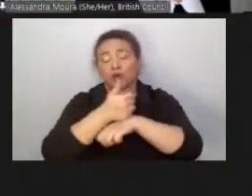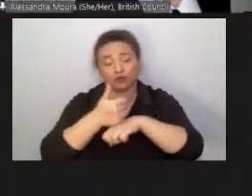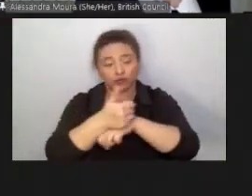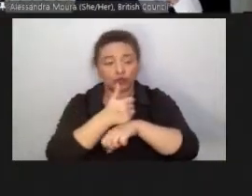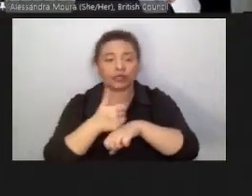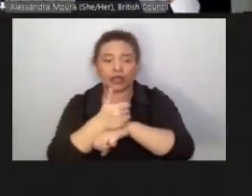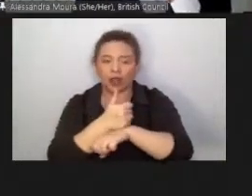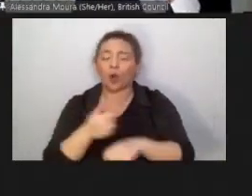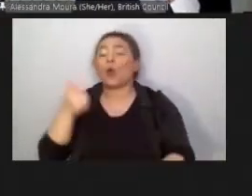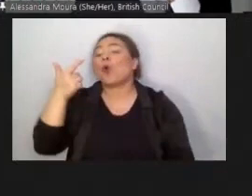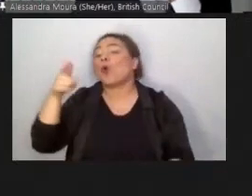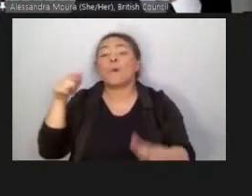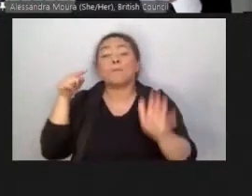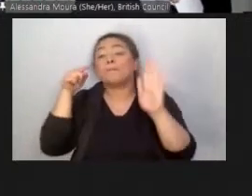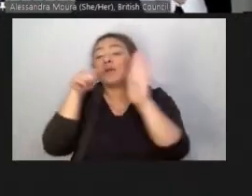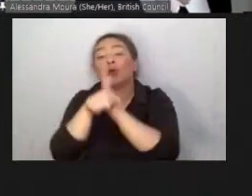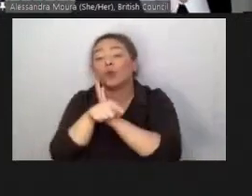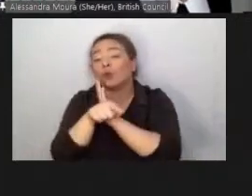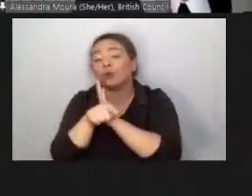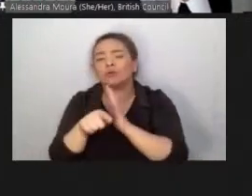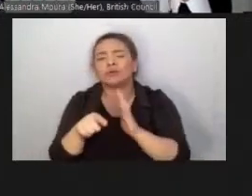anything that still puzzles you, Alessandra?